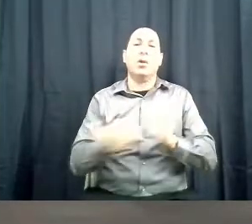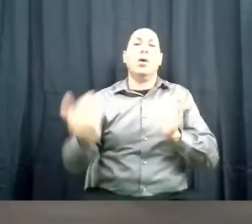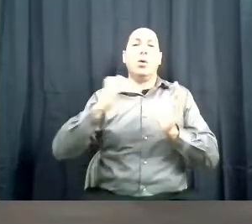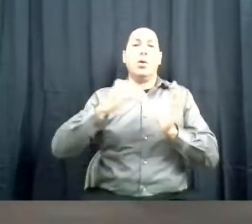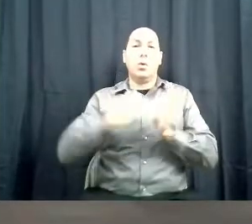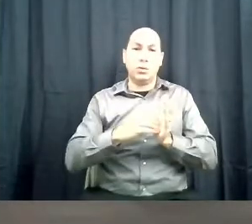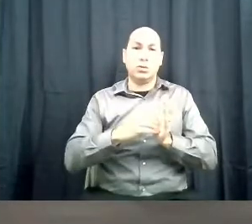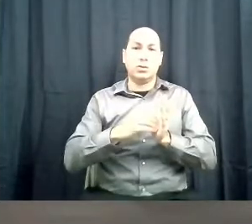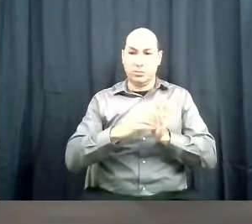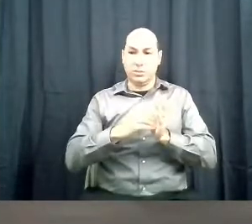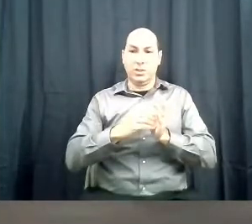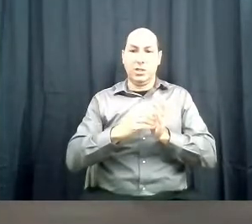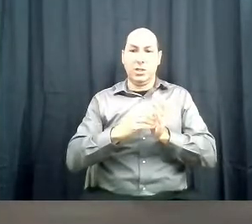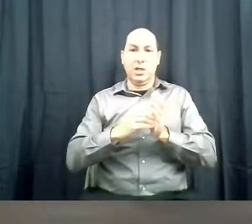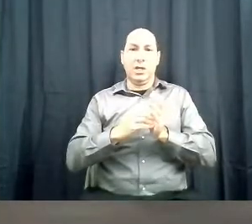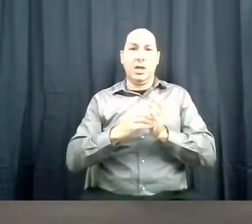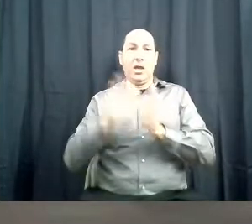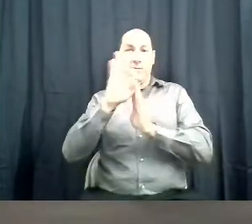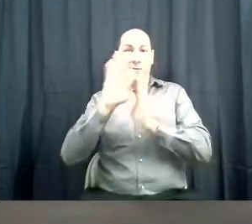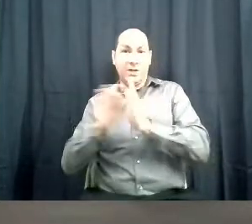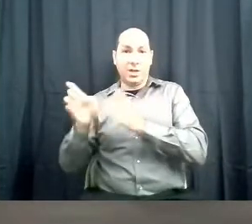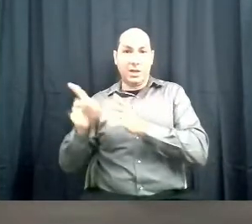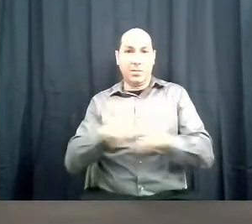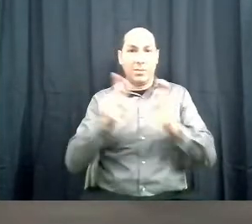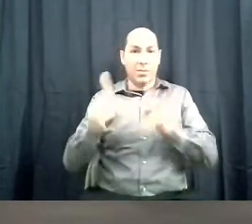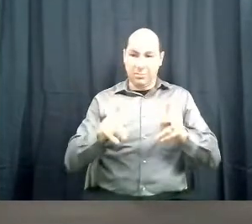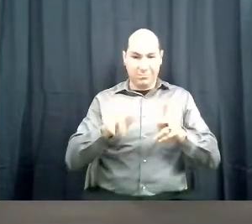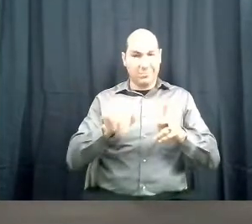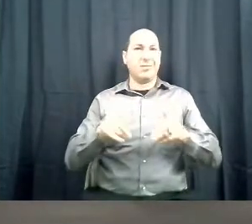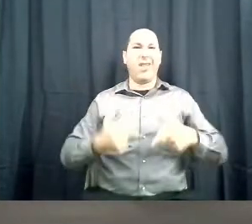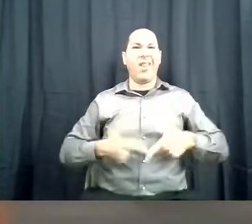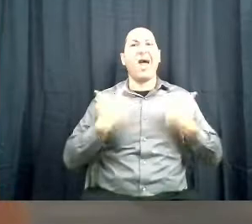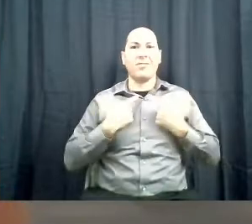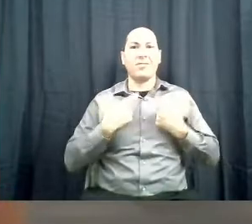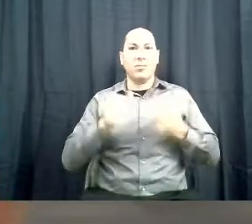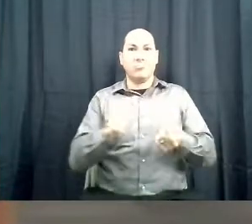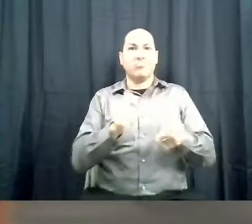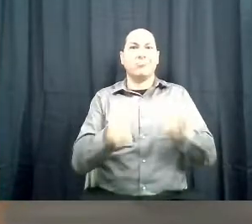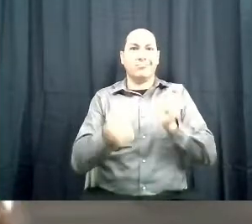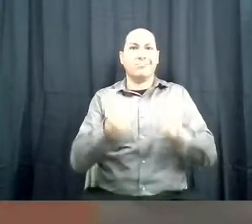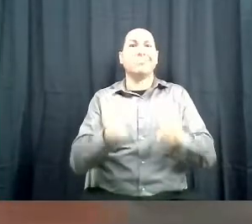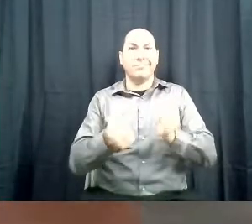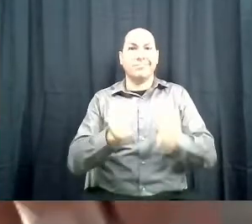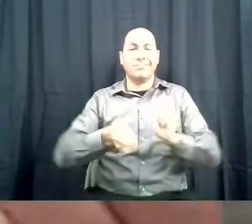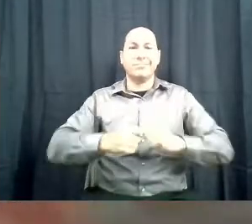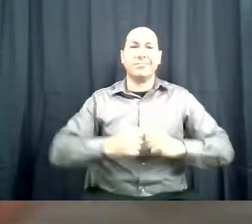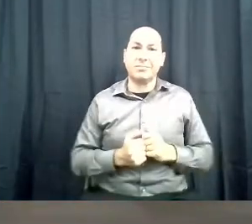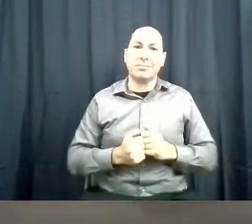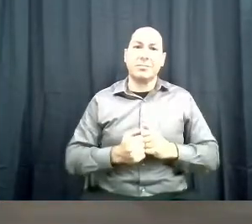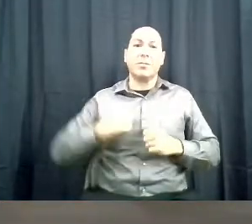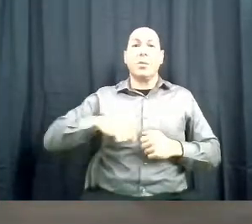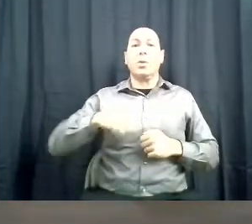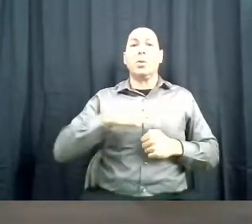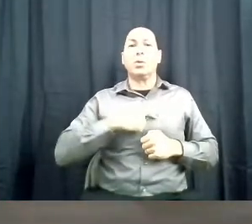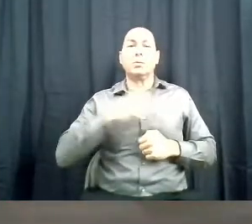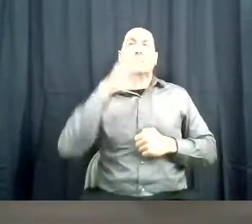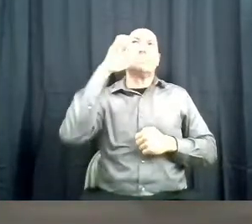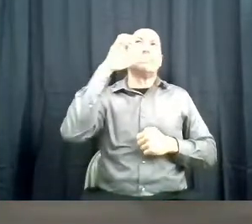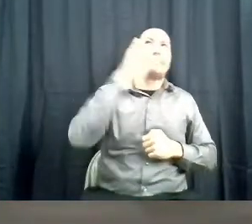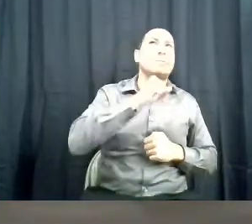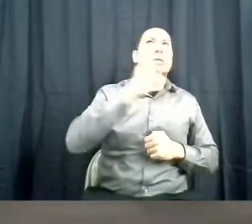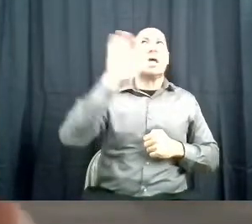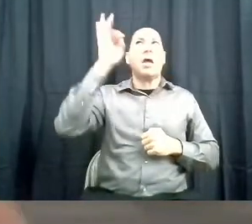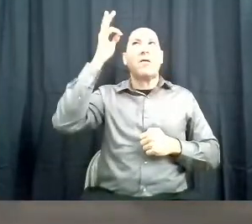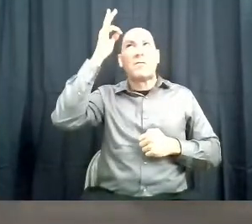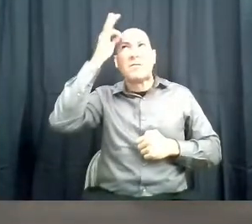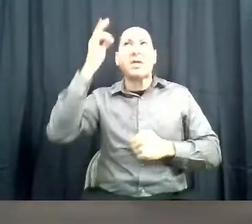it would reflect that. But in the interim, it is not a fiscal policy where you would assume you're getting federal funds that you don't actually know.